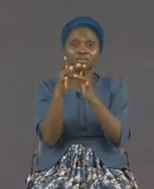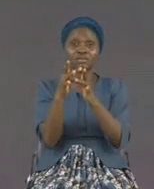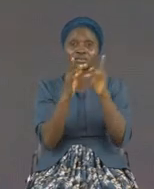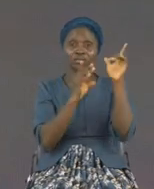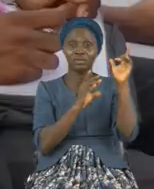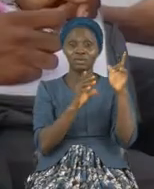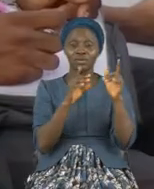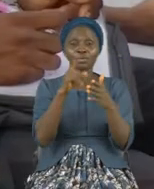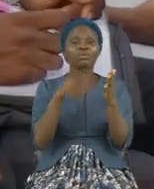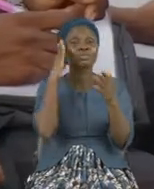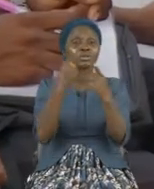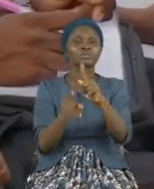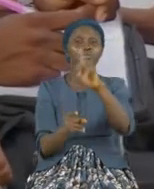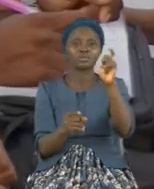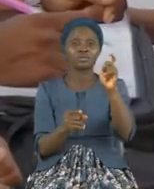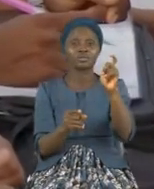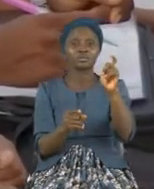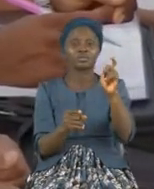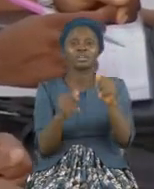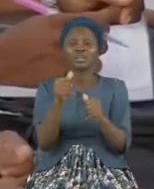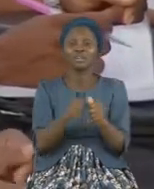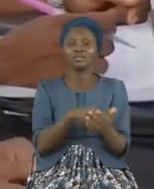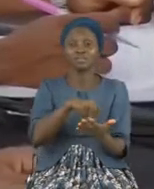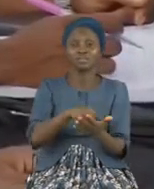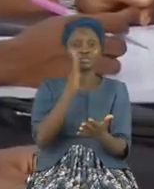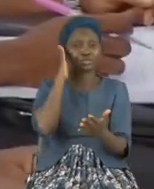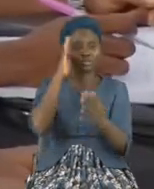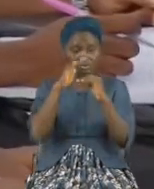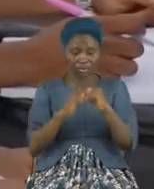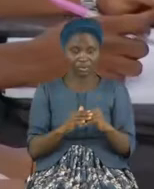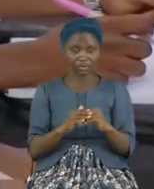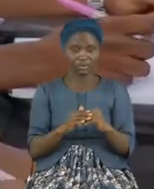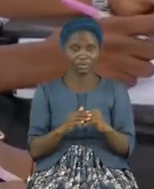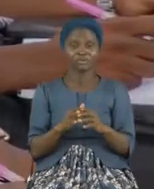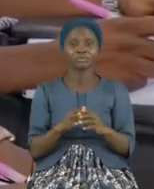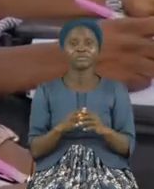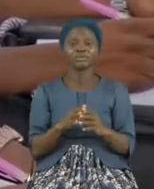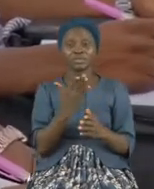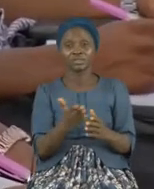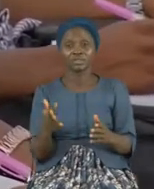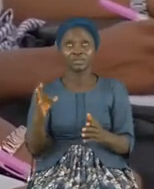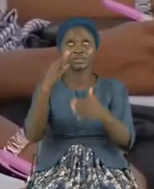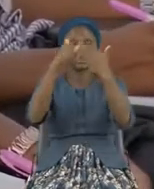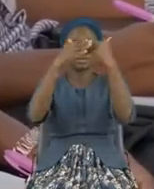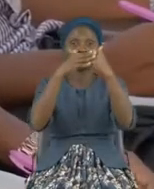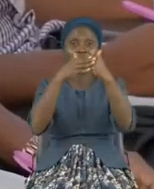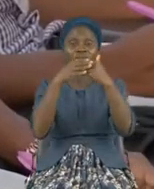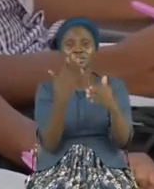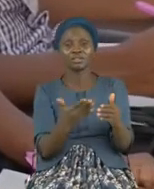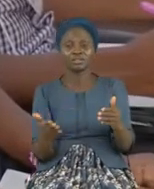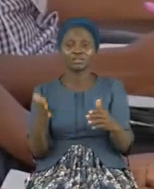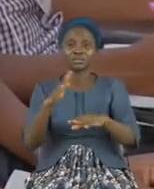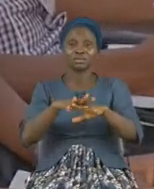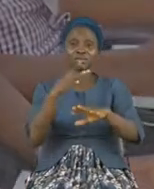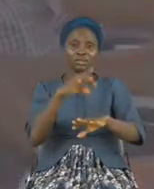happen? Every knee shall bow of things in heaven, and things on the earth,